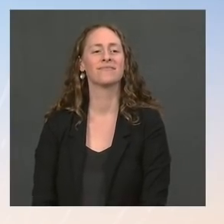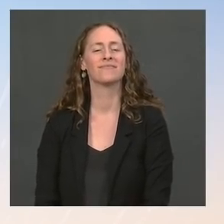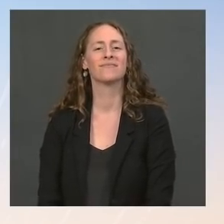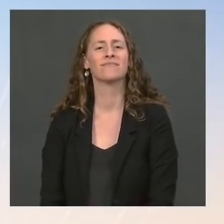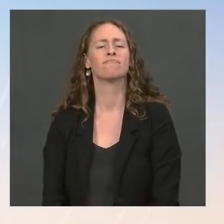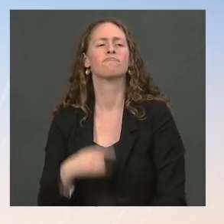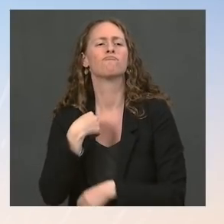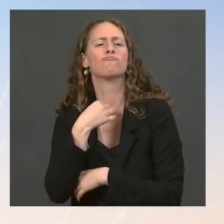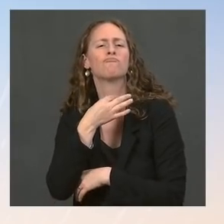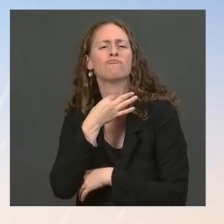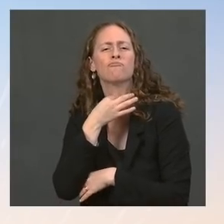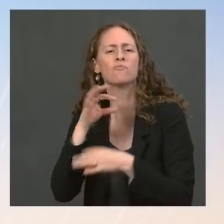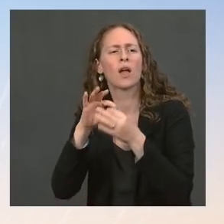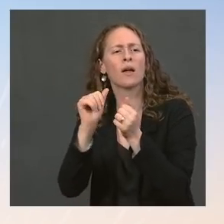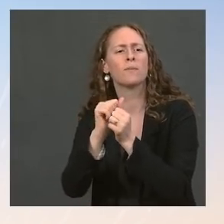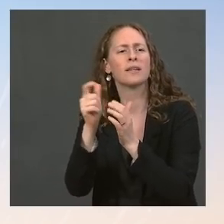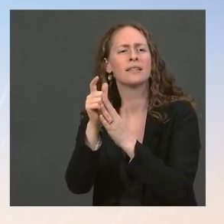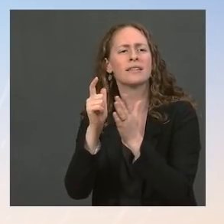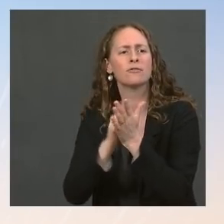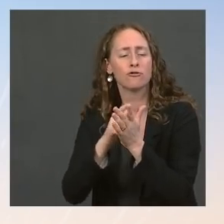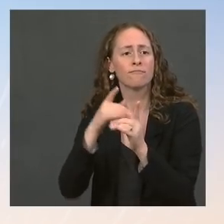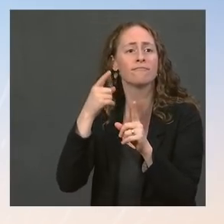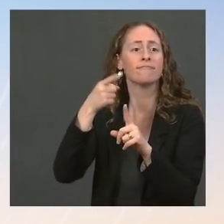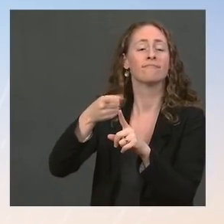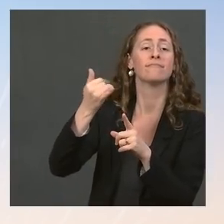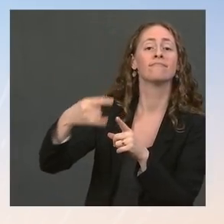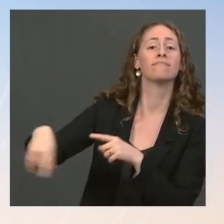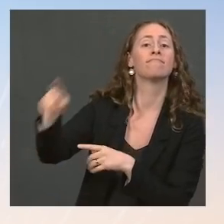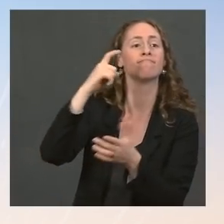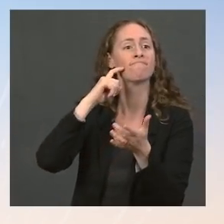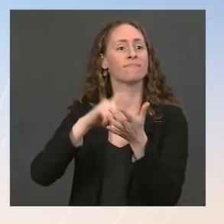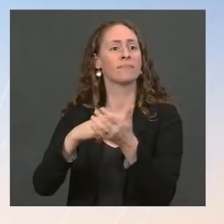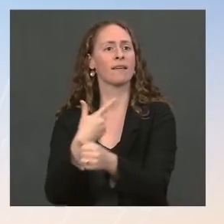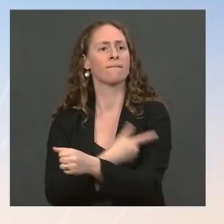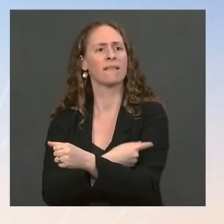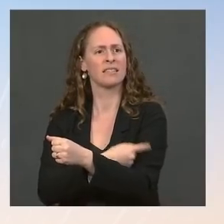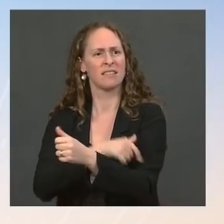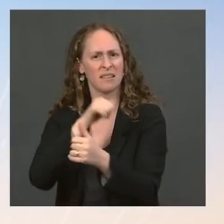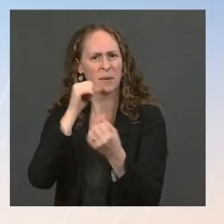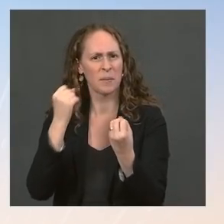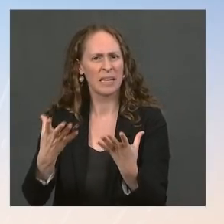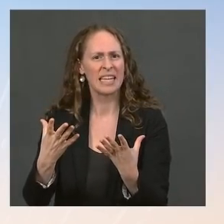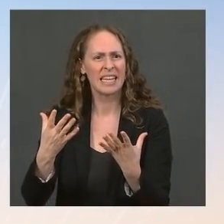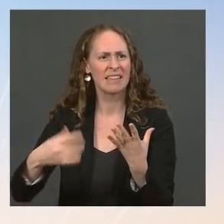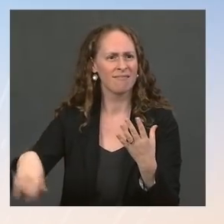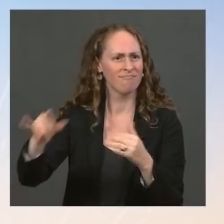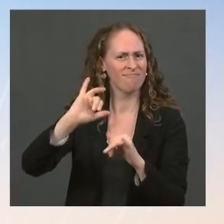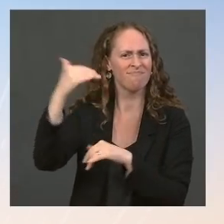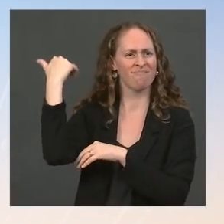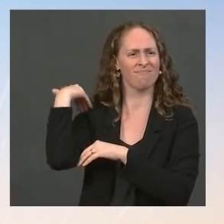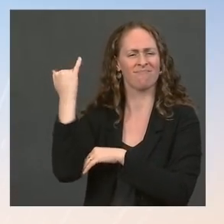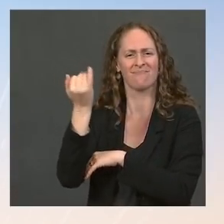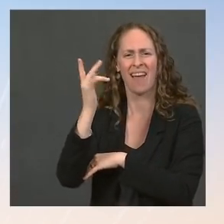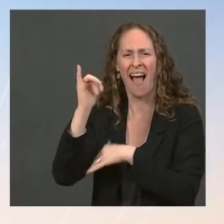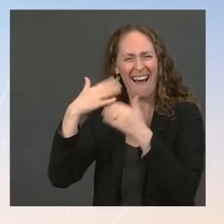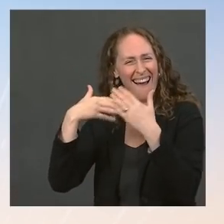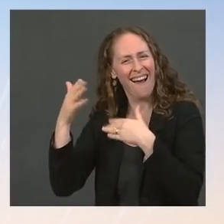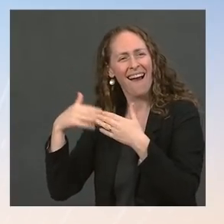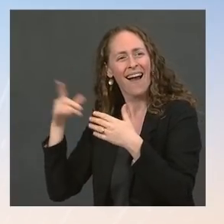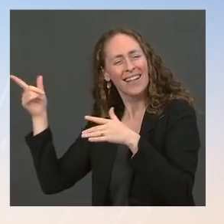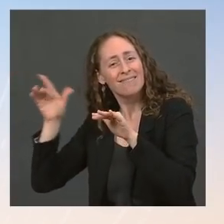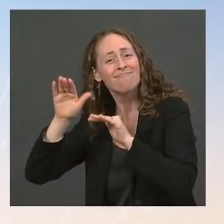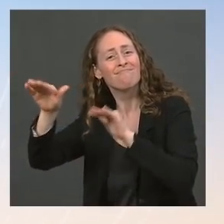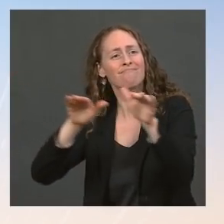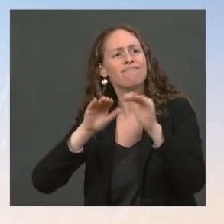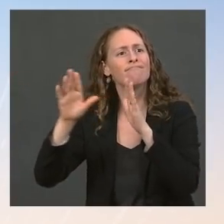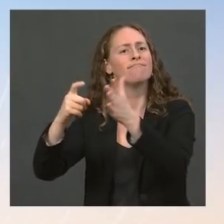vaccinations right now is as low as it was in July, despite the renewed push from the White House and the new encouragement for vaccine mandates. Are these mandates